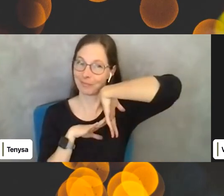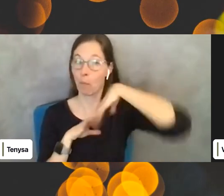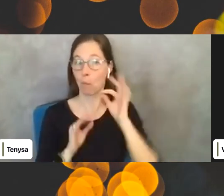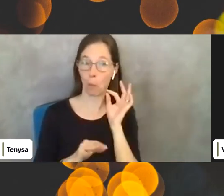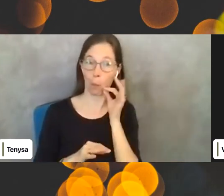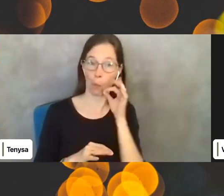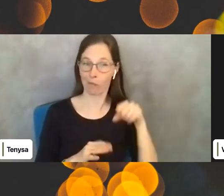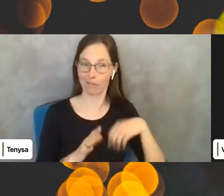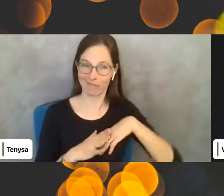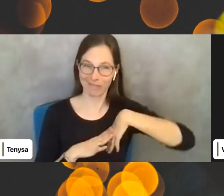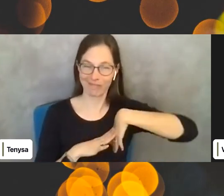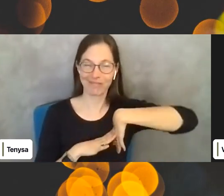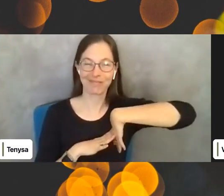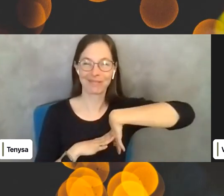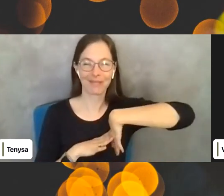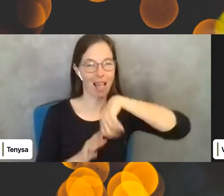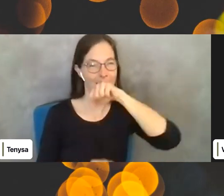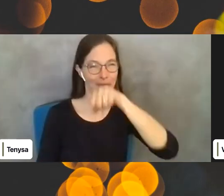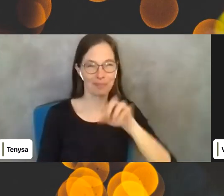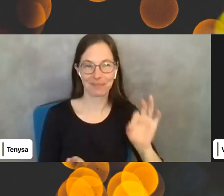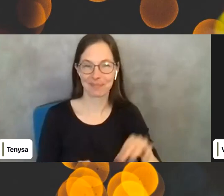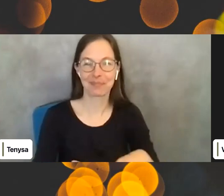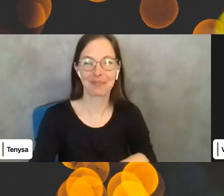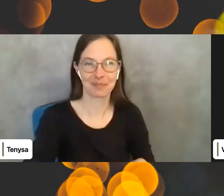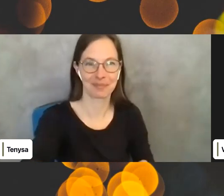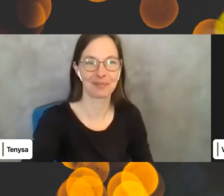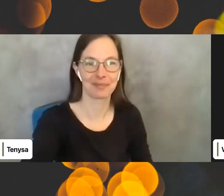Yes. Love, love, love.